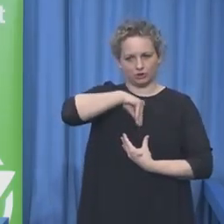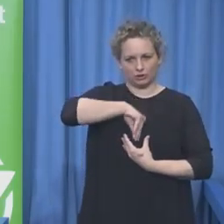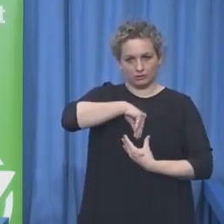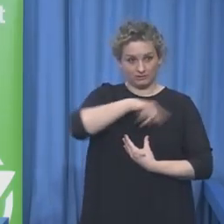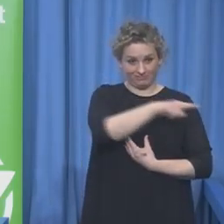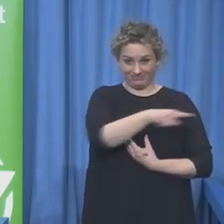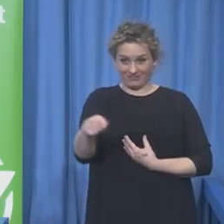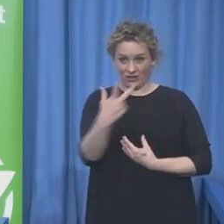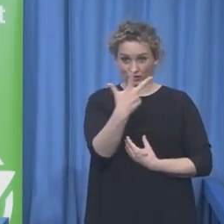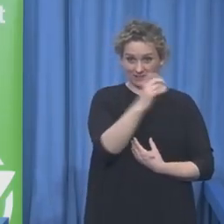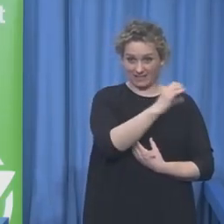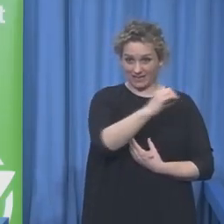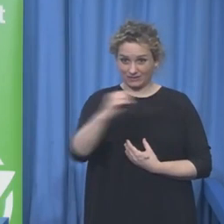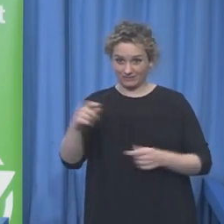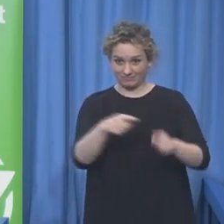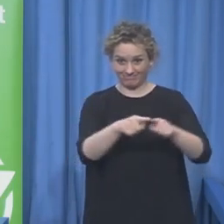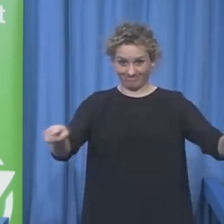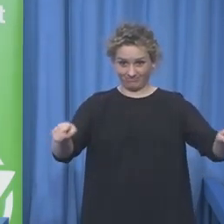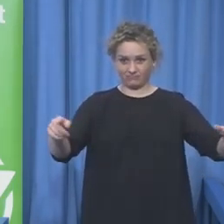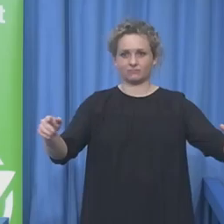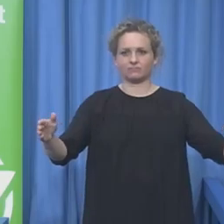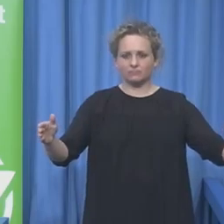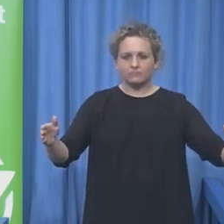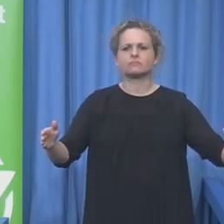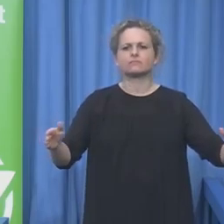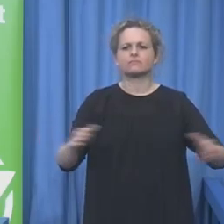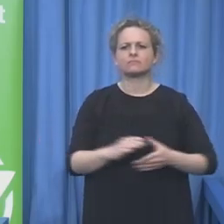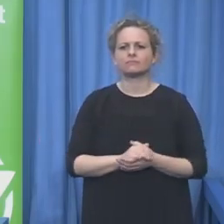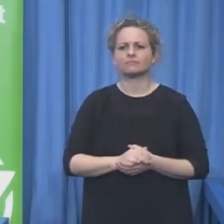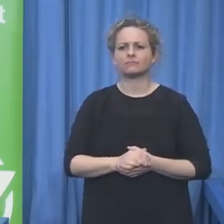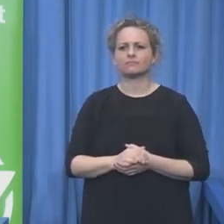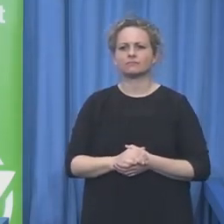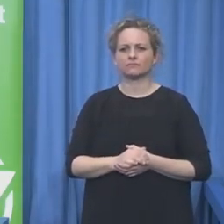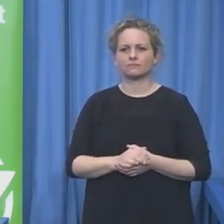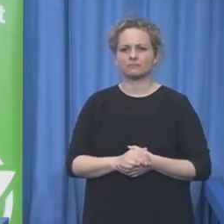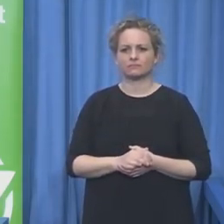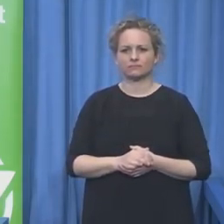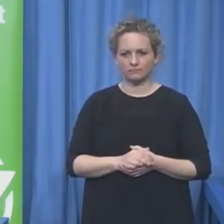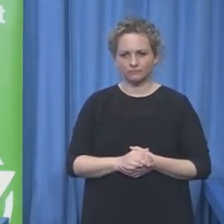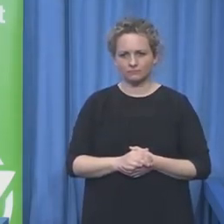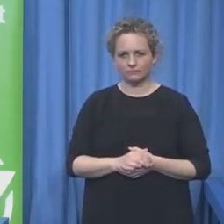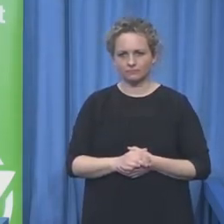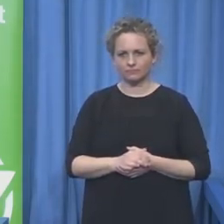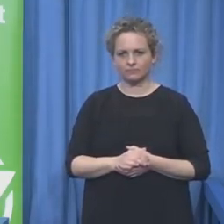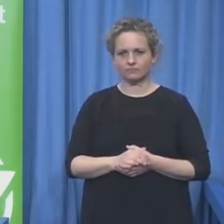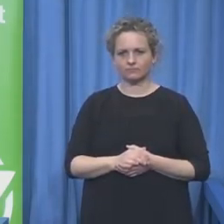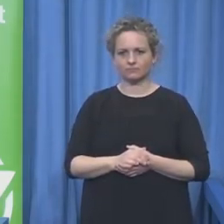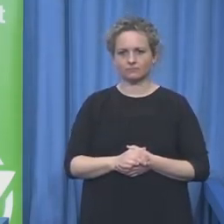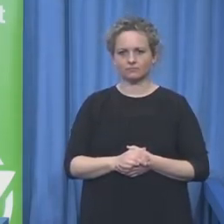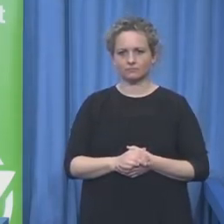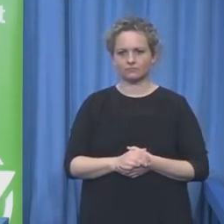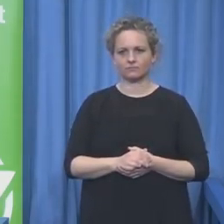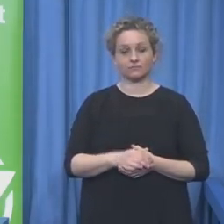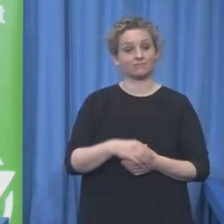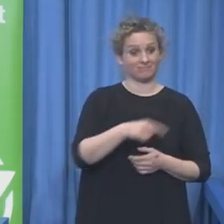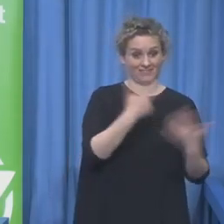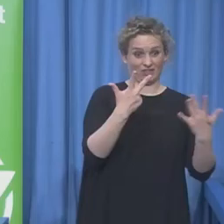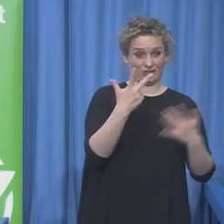basically, I want to tell you today about the integrated unit model, and what we do is focus